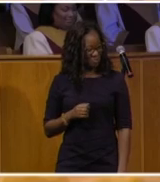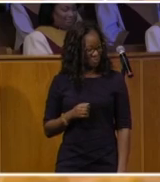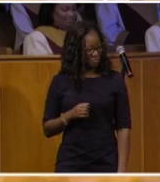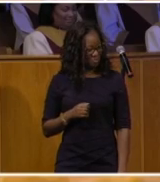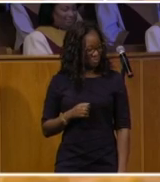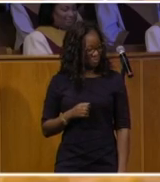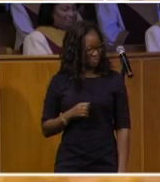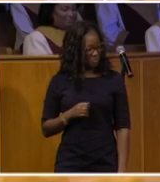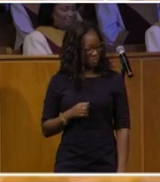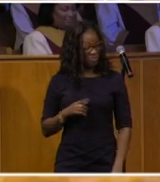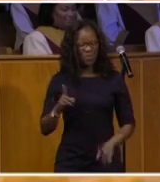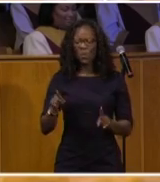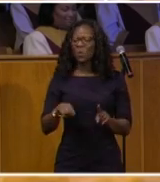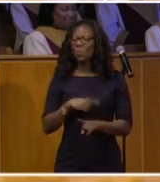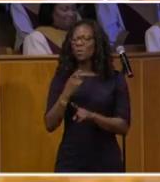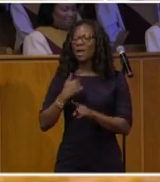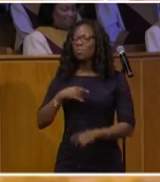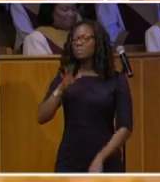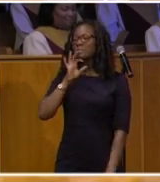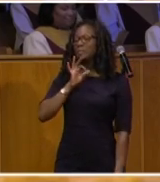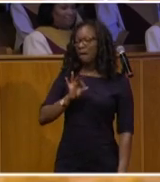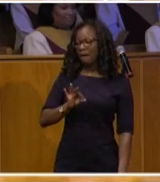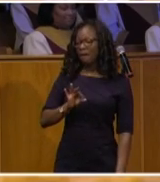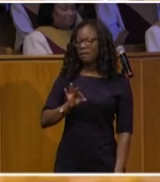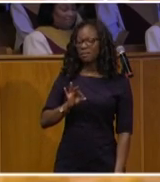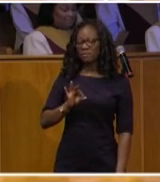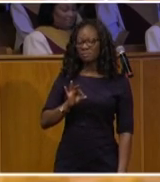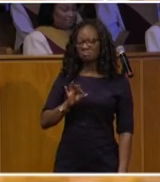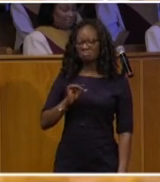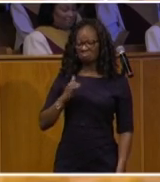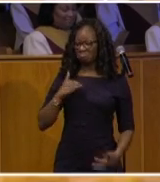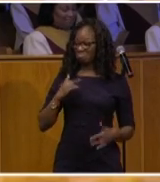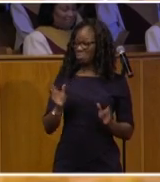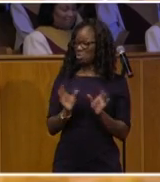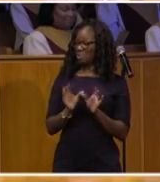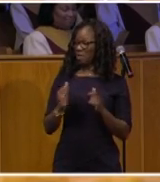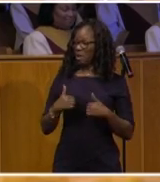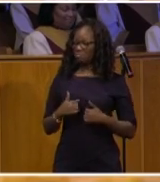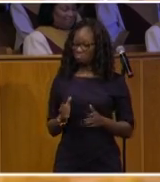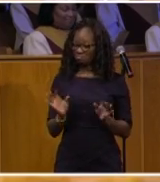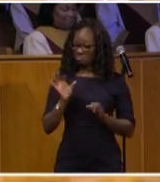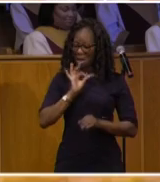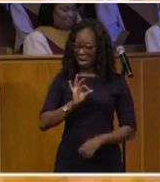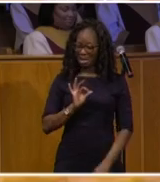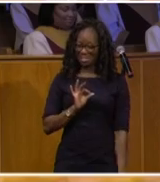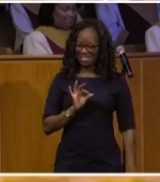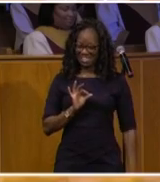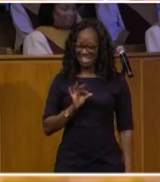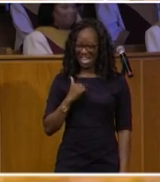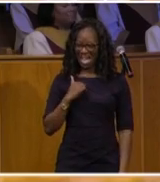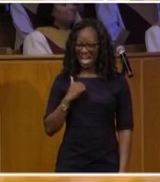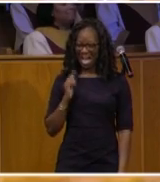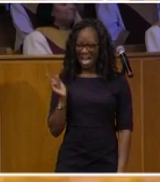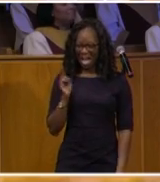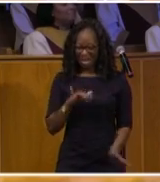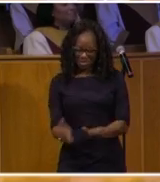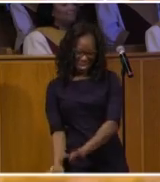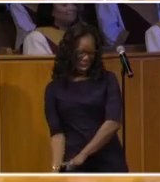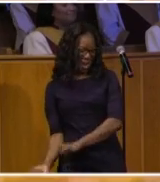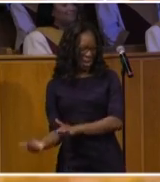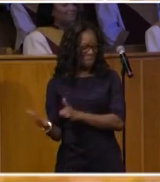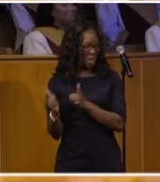that when I was 9 years old, I got my certification. I went down in the water.